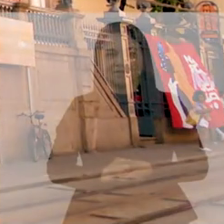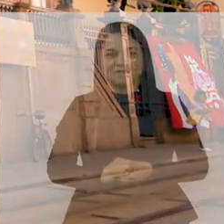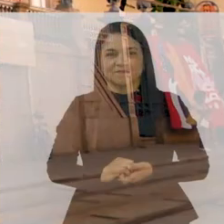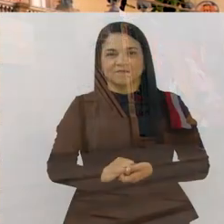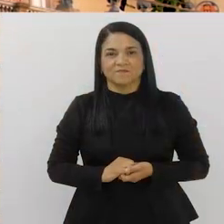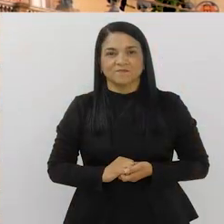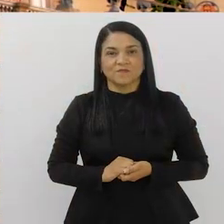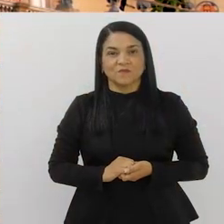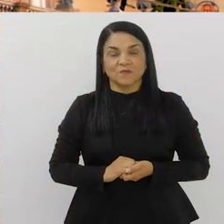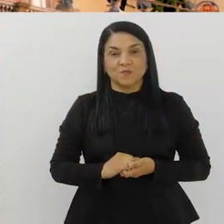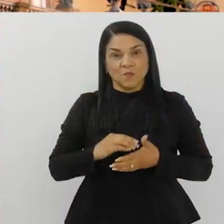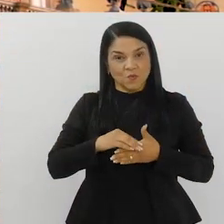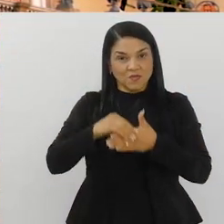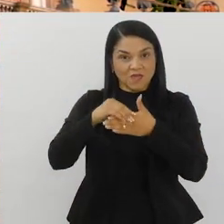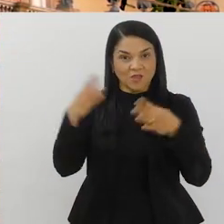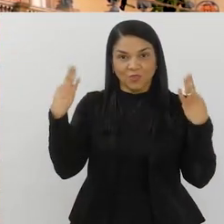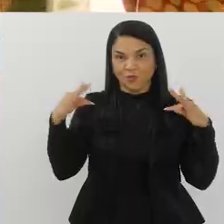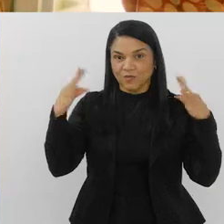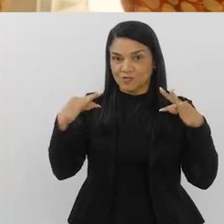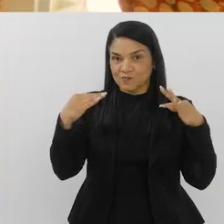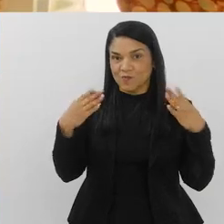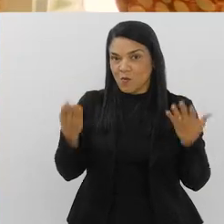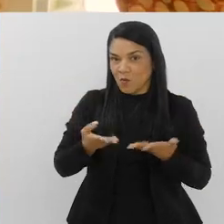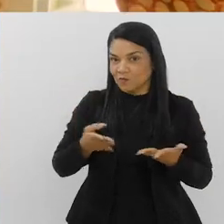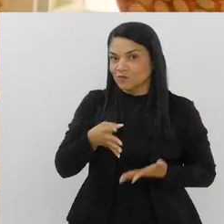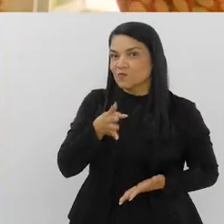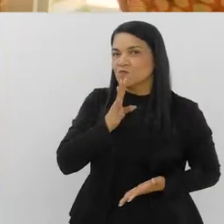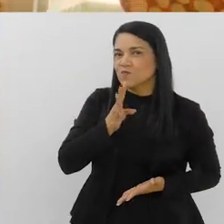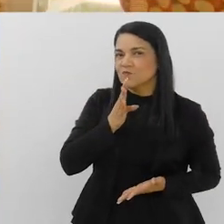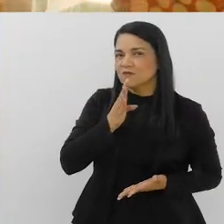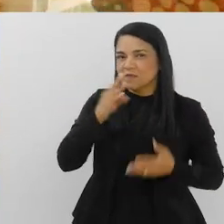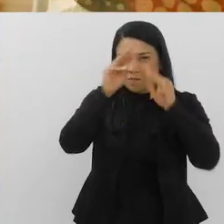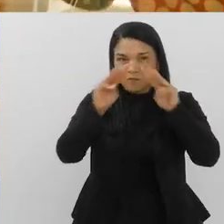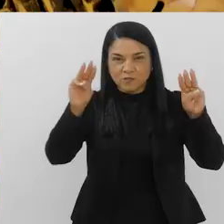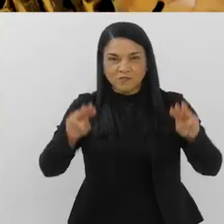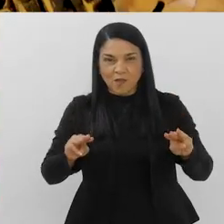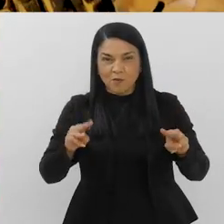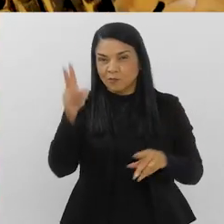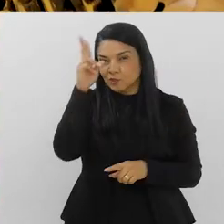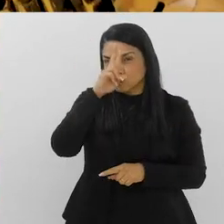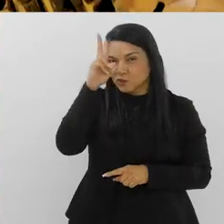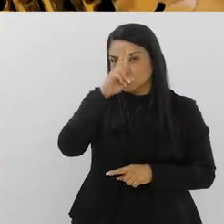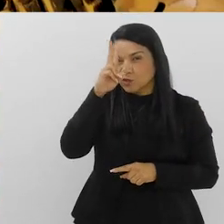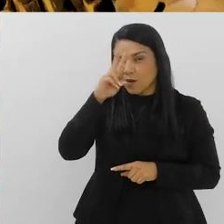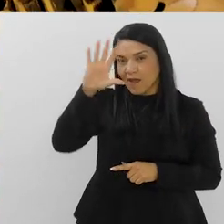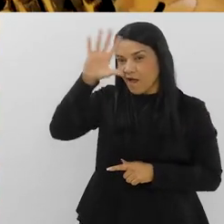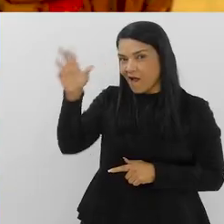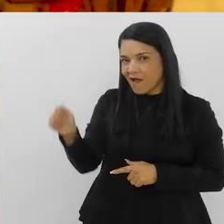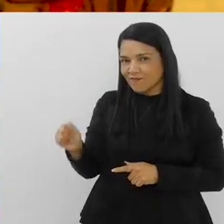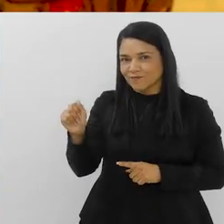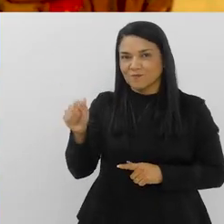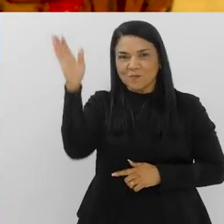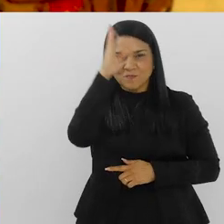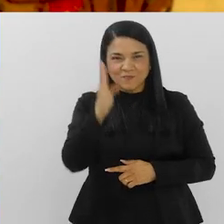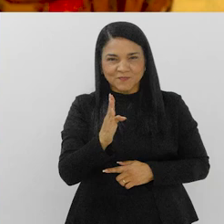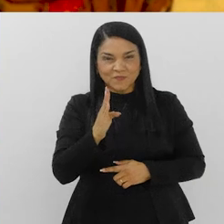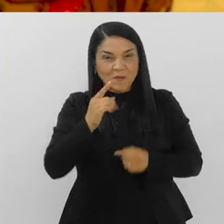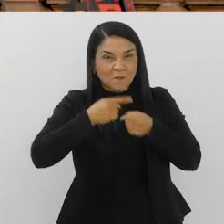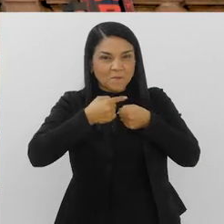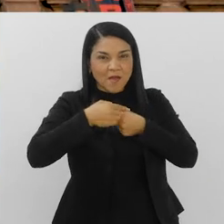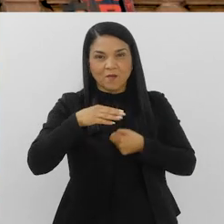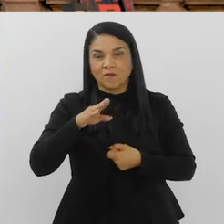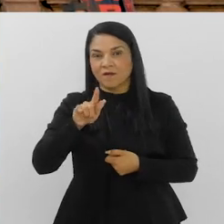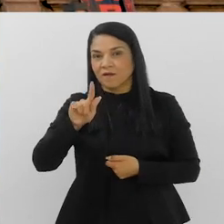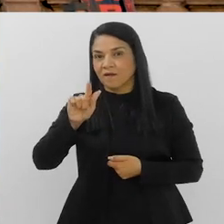In today's Guia Tourist, you will know the Museum of History and Afro-Brazilian here in the neighborhood of Gamboa, Rio de